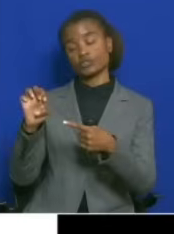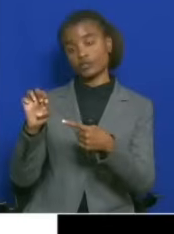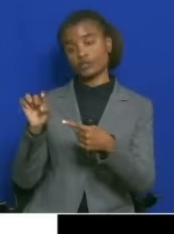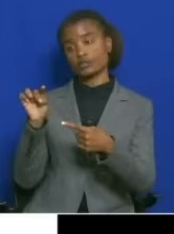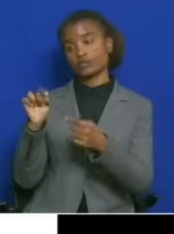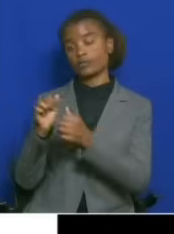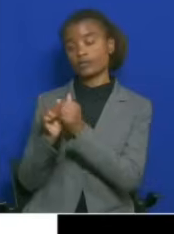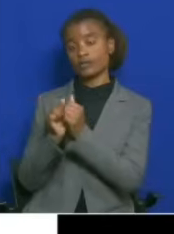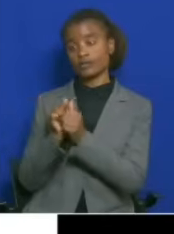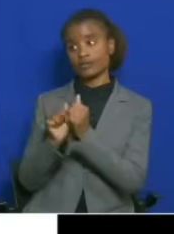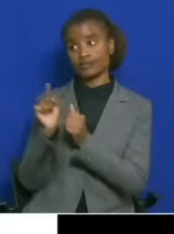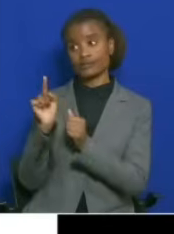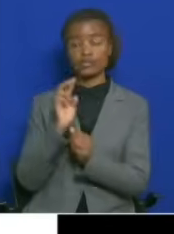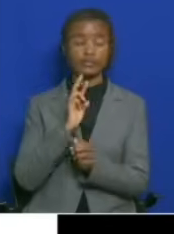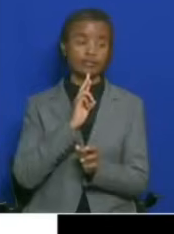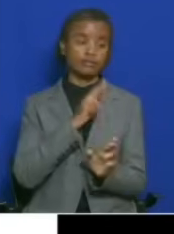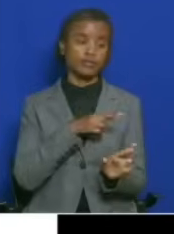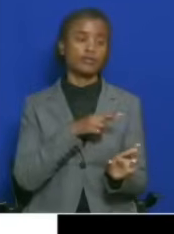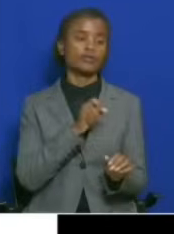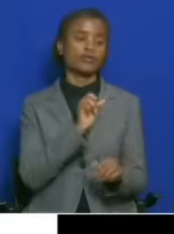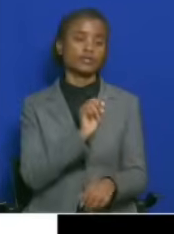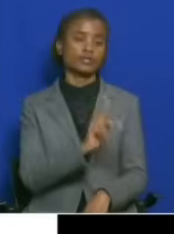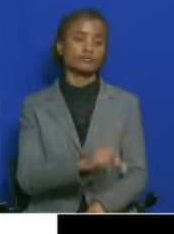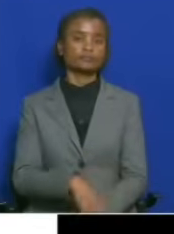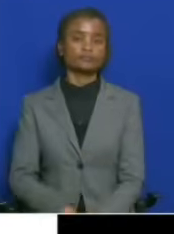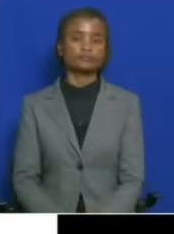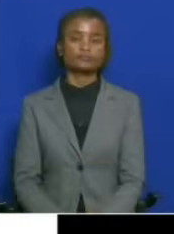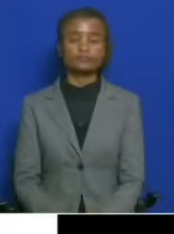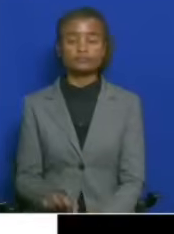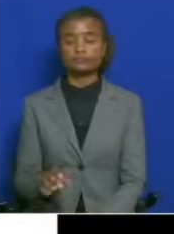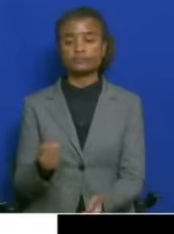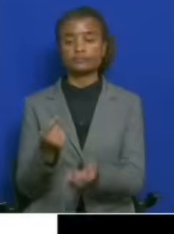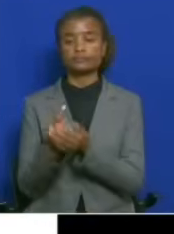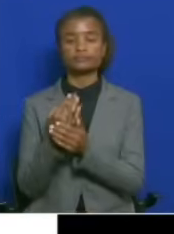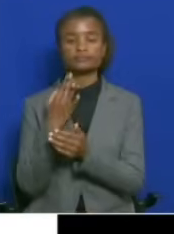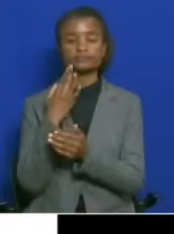"Okay." So that's on the 26th of May.